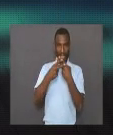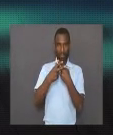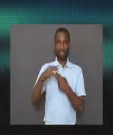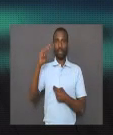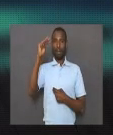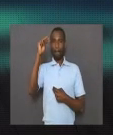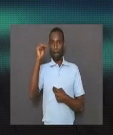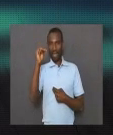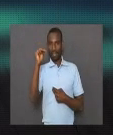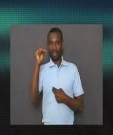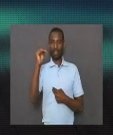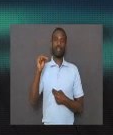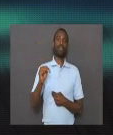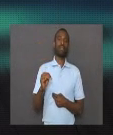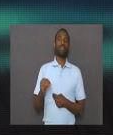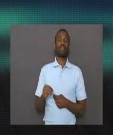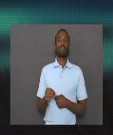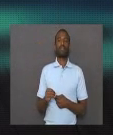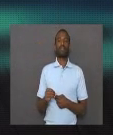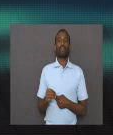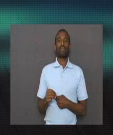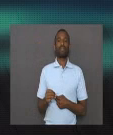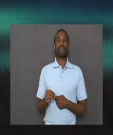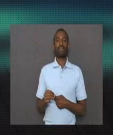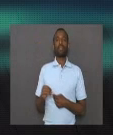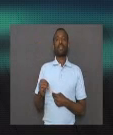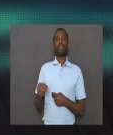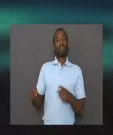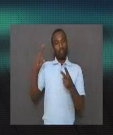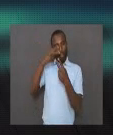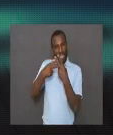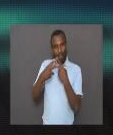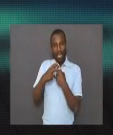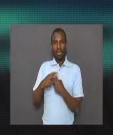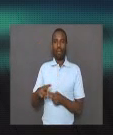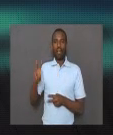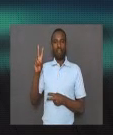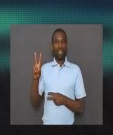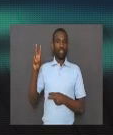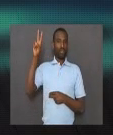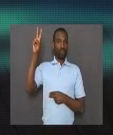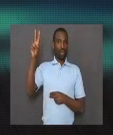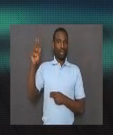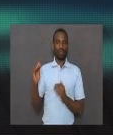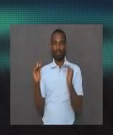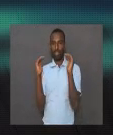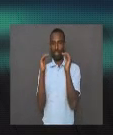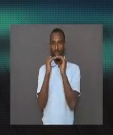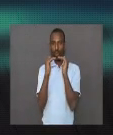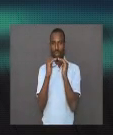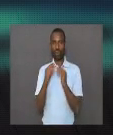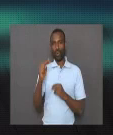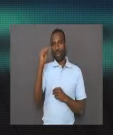mass multiplied by the mean square speed equals the